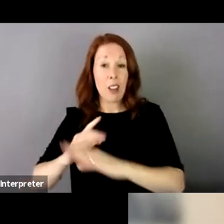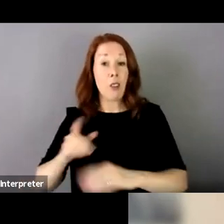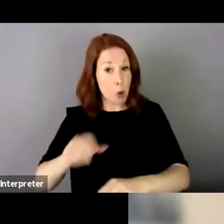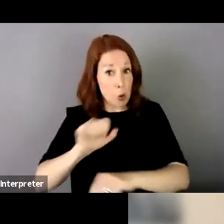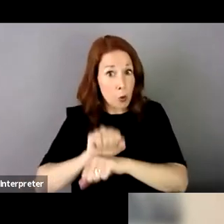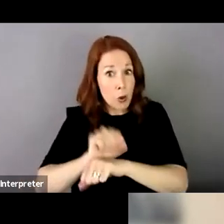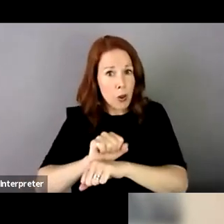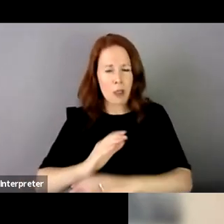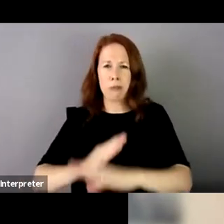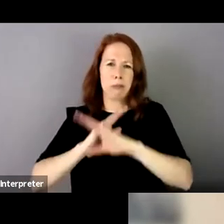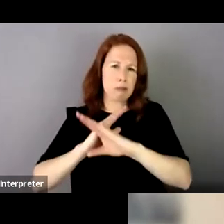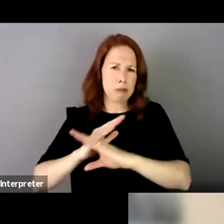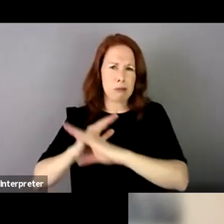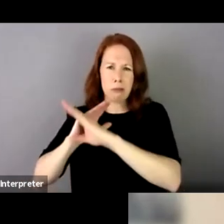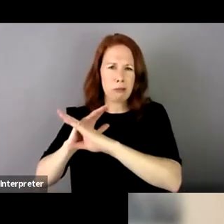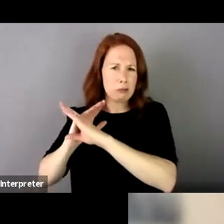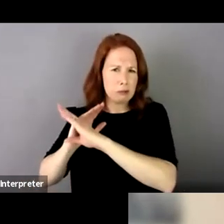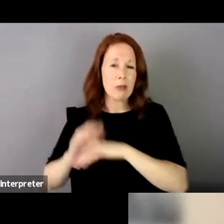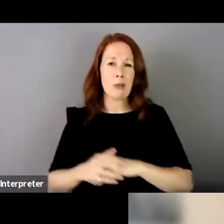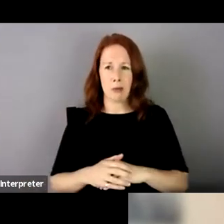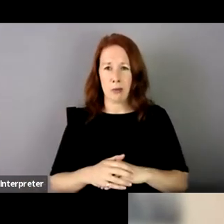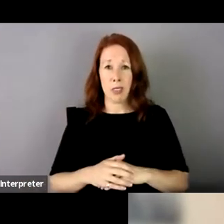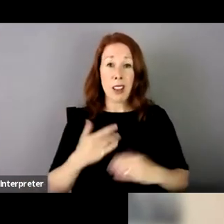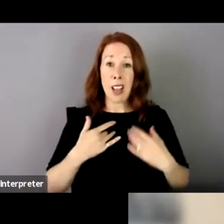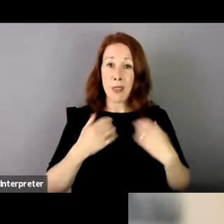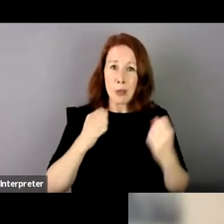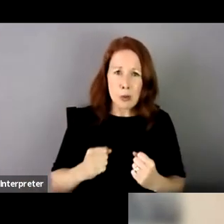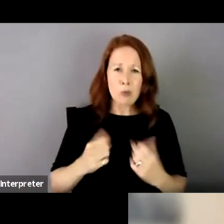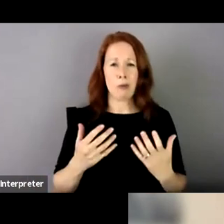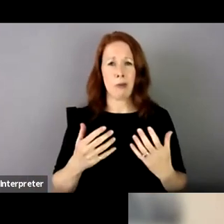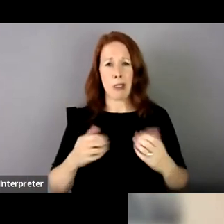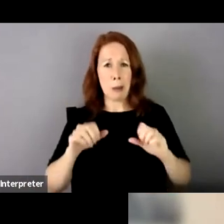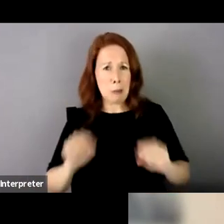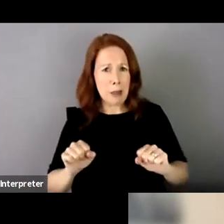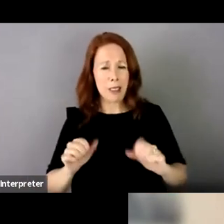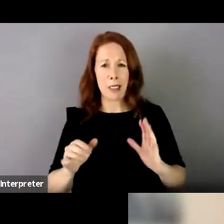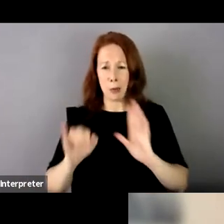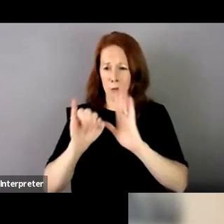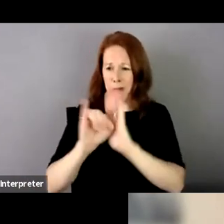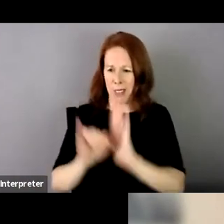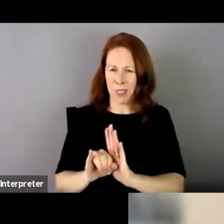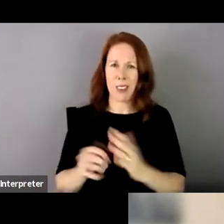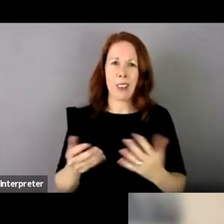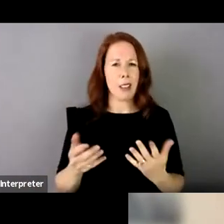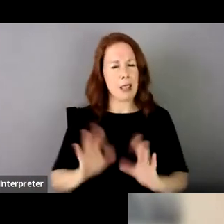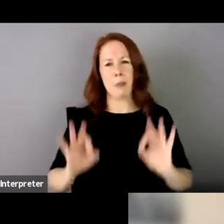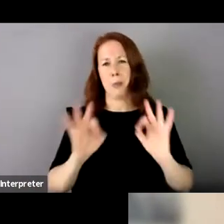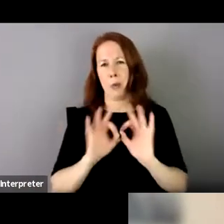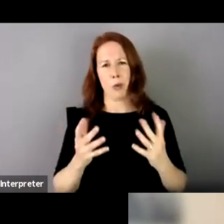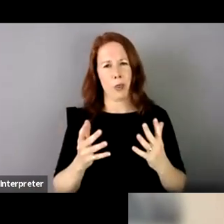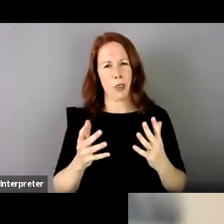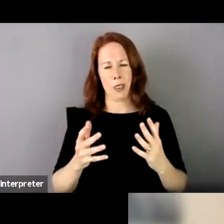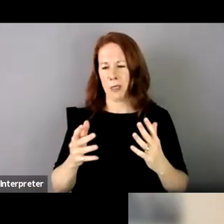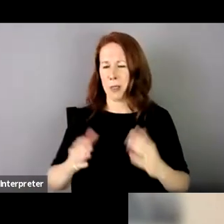employment and identifying, gifts and strengths and abilities is we need to be breaking